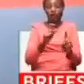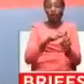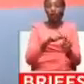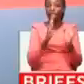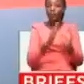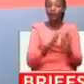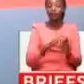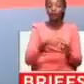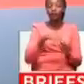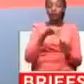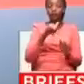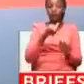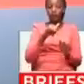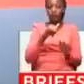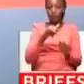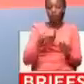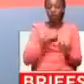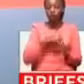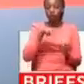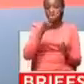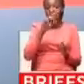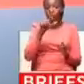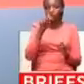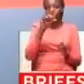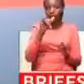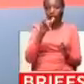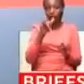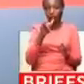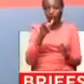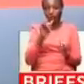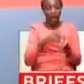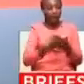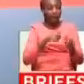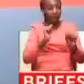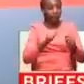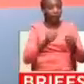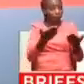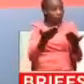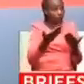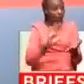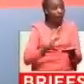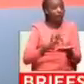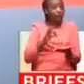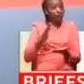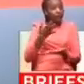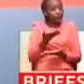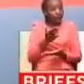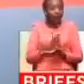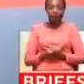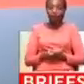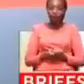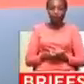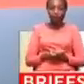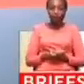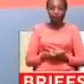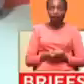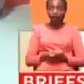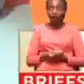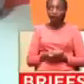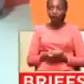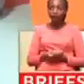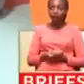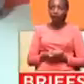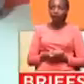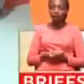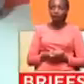listen to that music, the spirits that are in Lil Wayne are going to be attracted to you because you're playing their music. Is this music, what they had promised